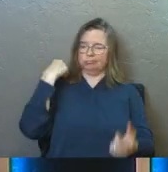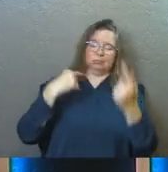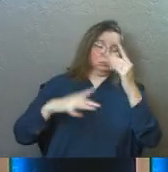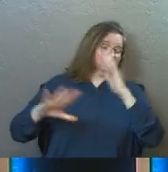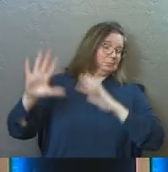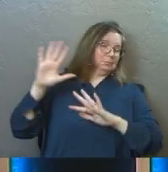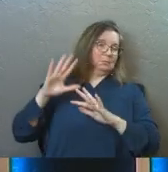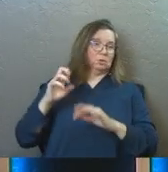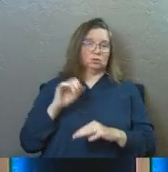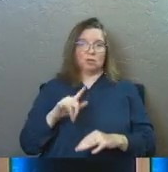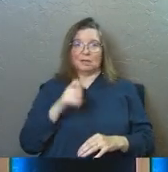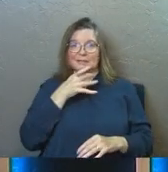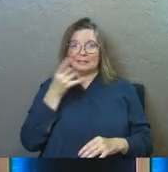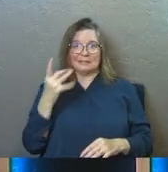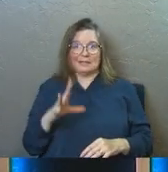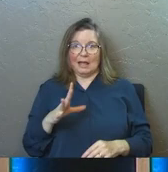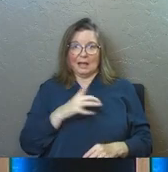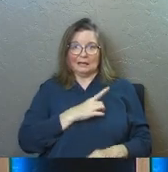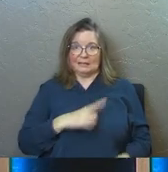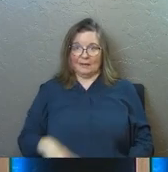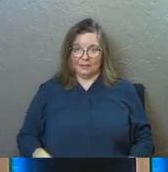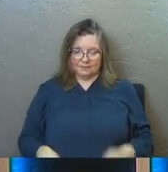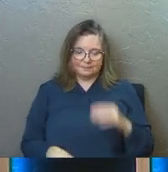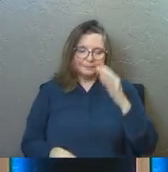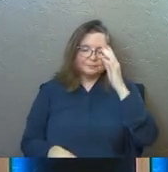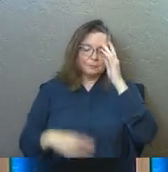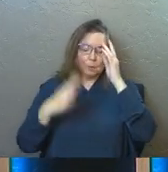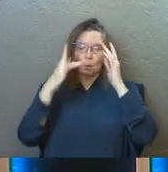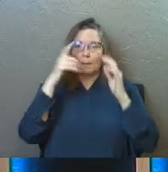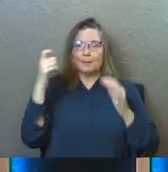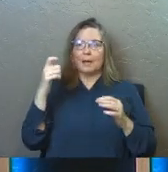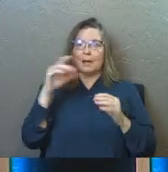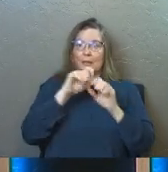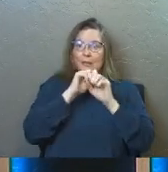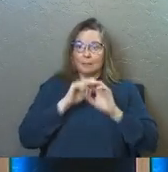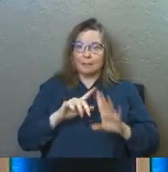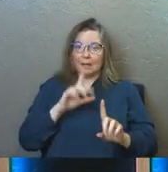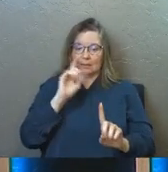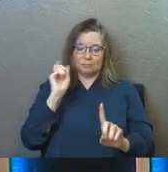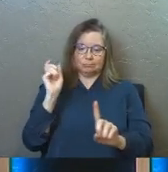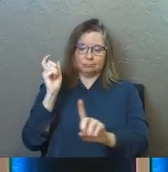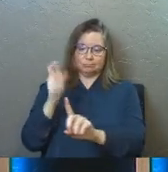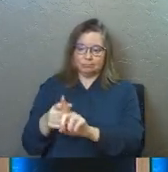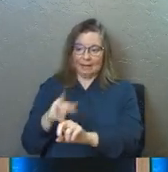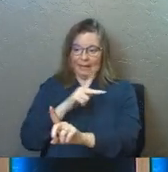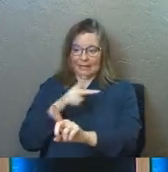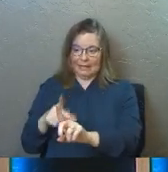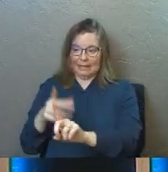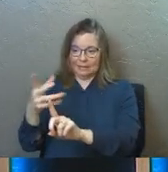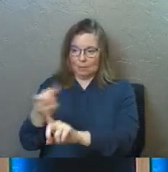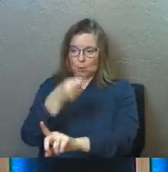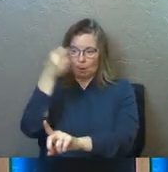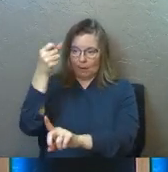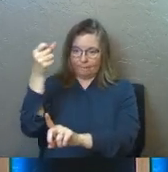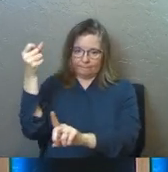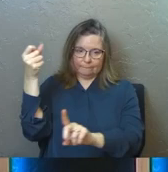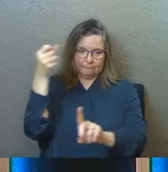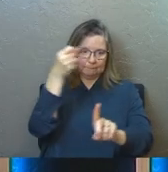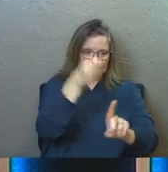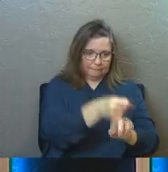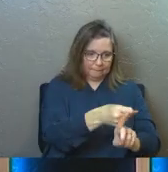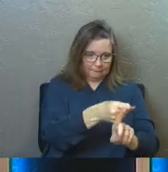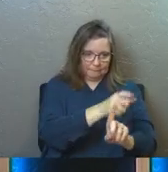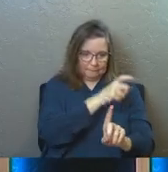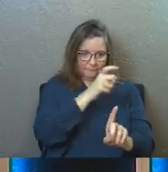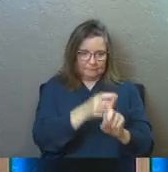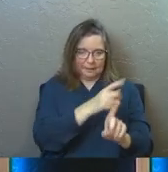man. Saul is not a fan of David because the anointing that God first placed on Saul as king has been removed, and he knows David's